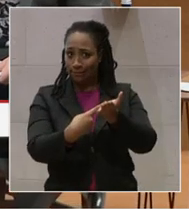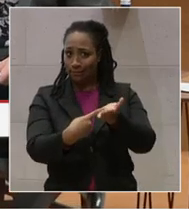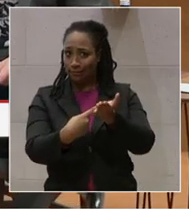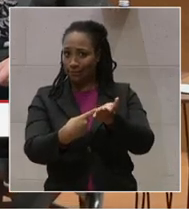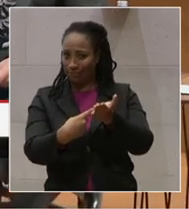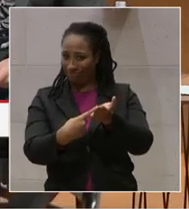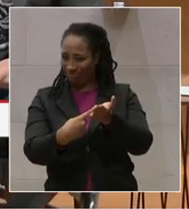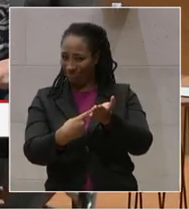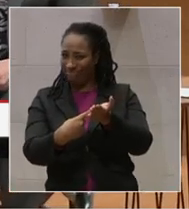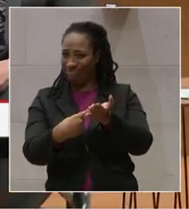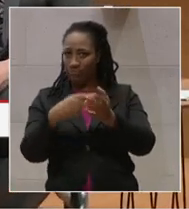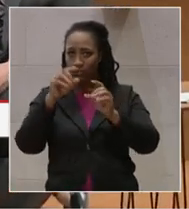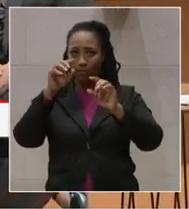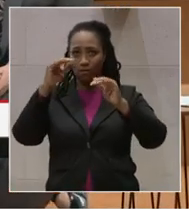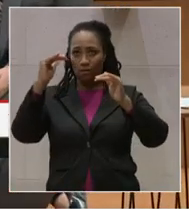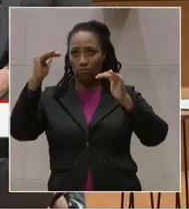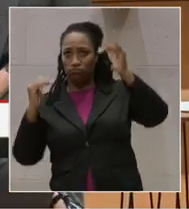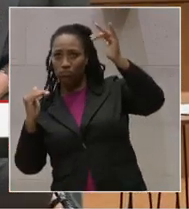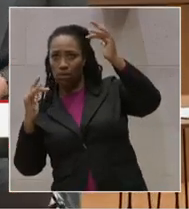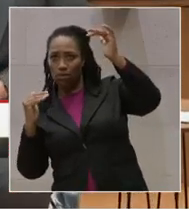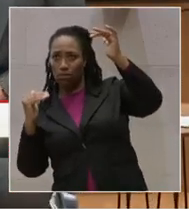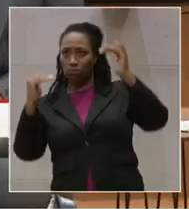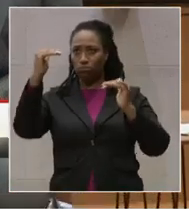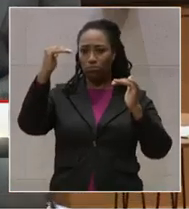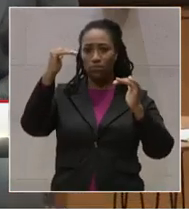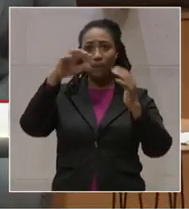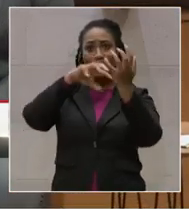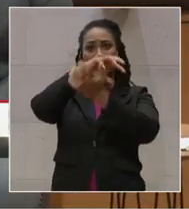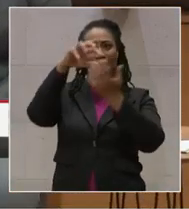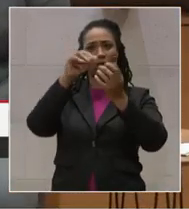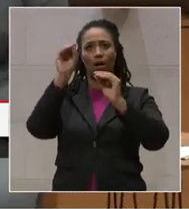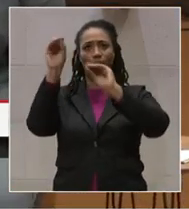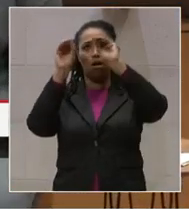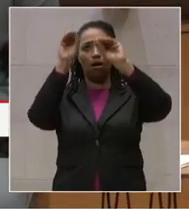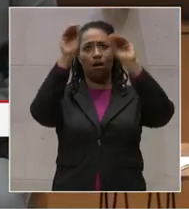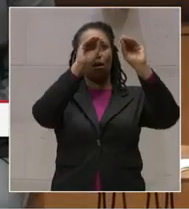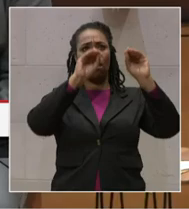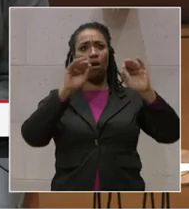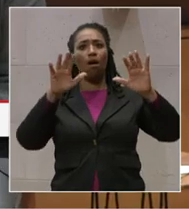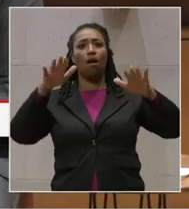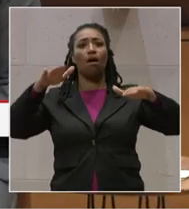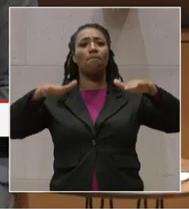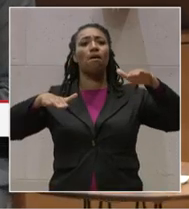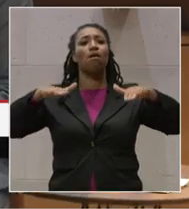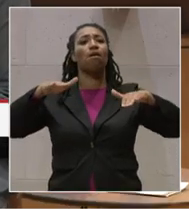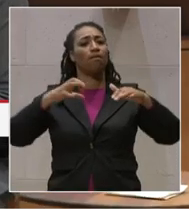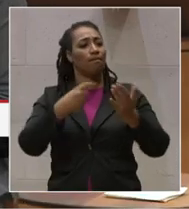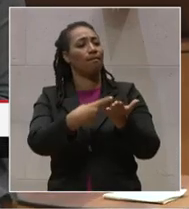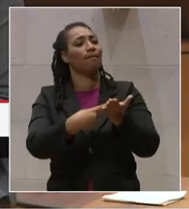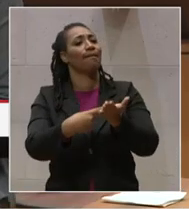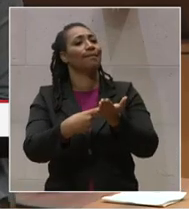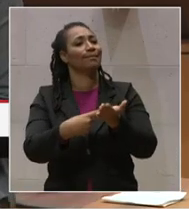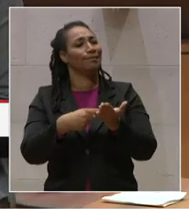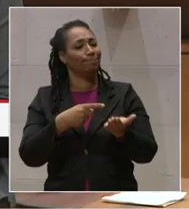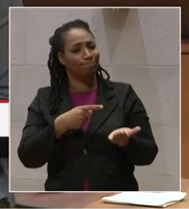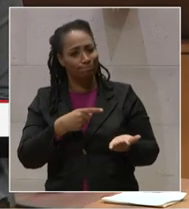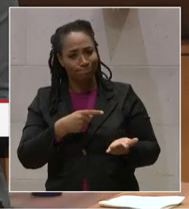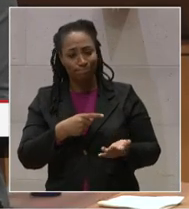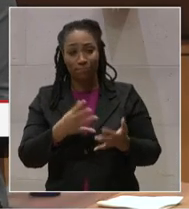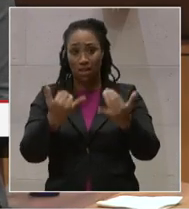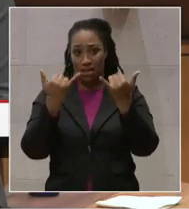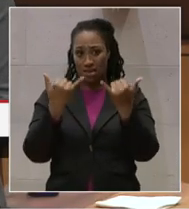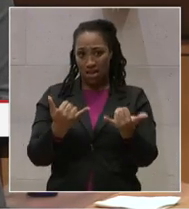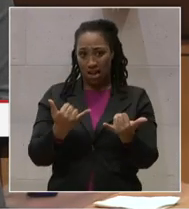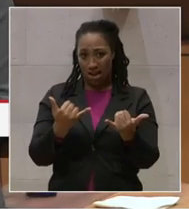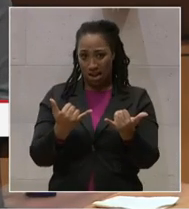changed because of this transparency in the inequity of distribution of housing.